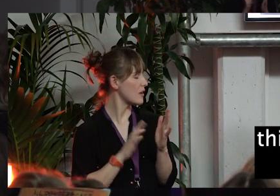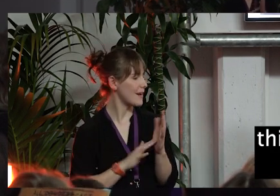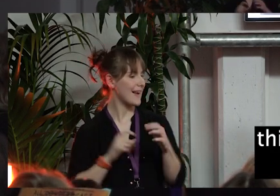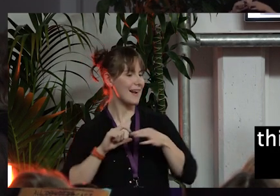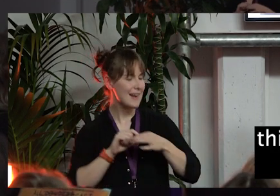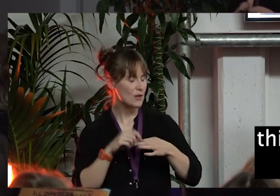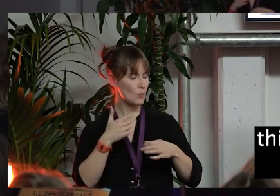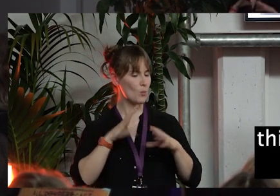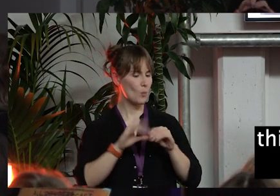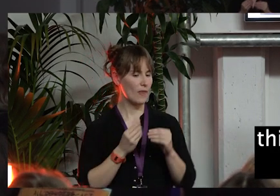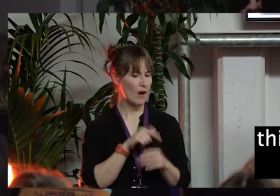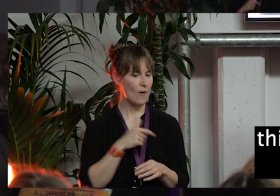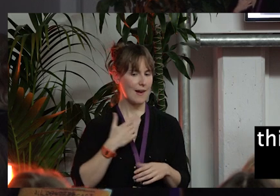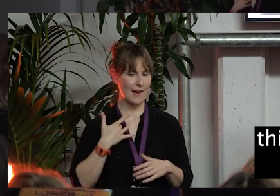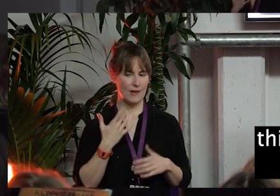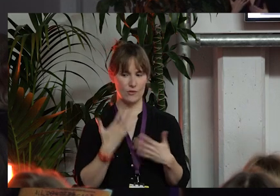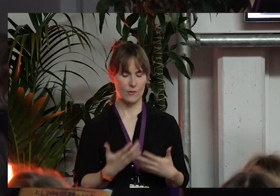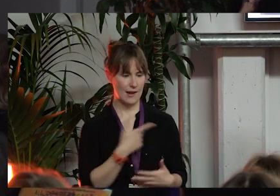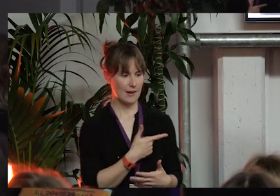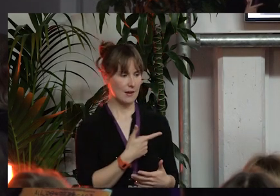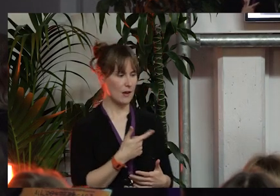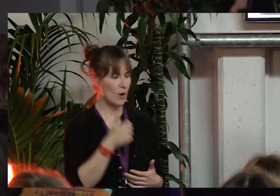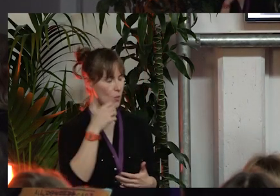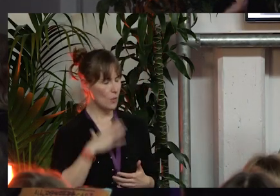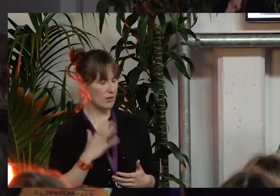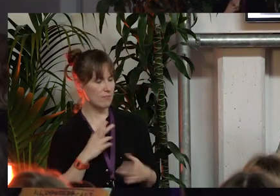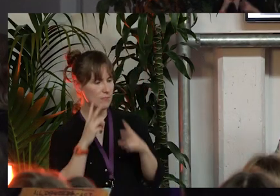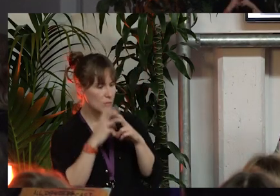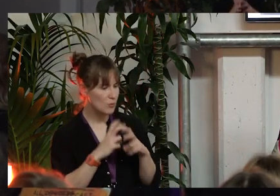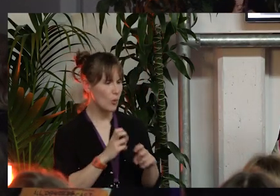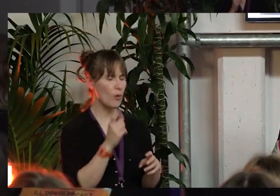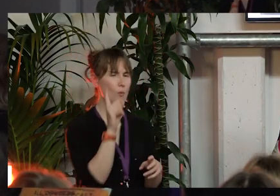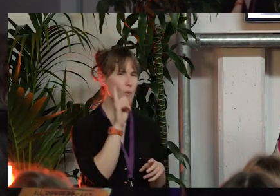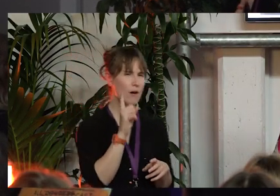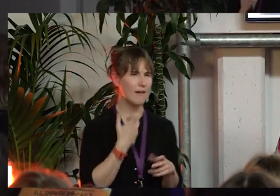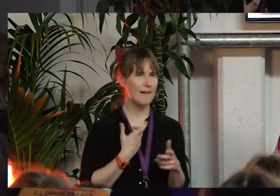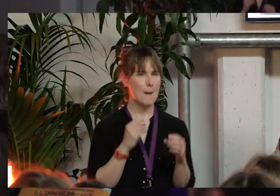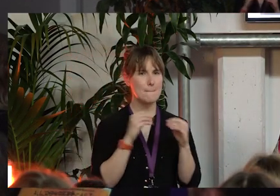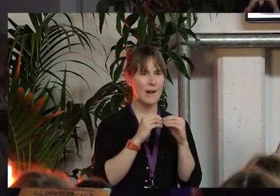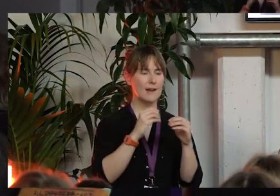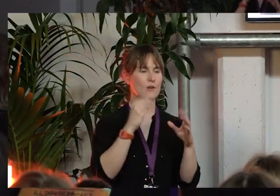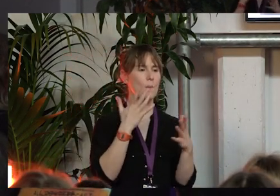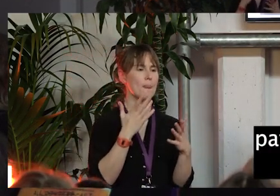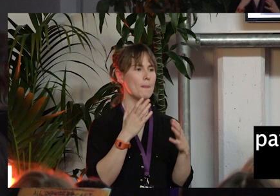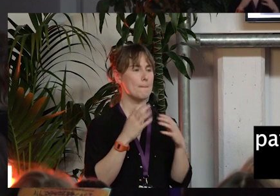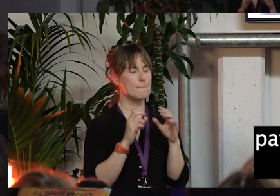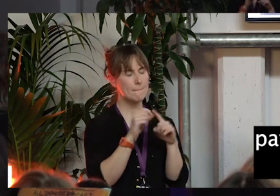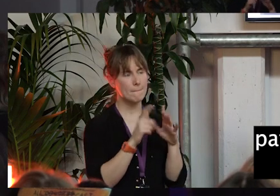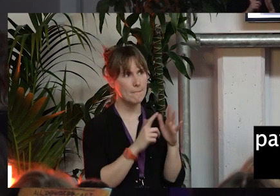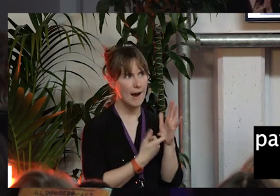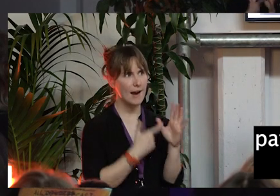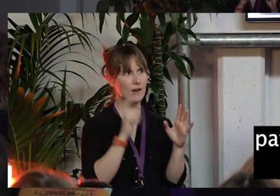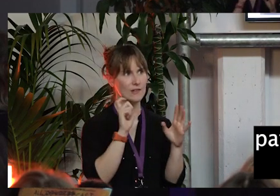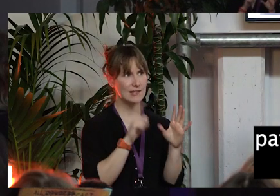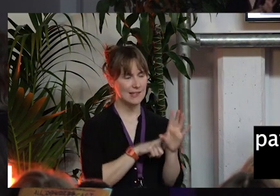there experiment exploration to look at biopiracy. Biopiracy is the unethical patenting